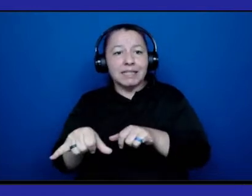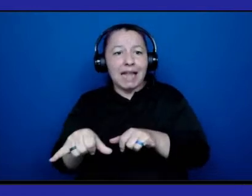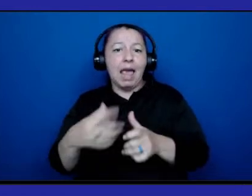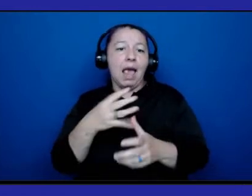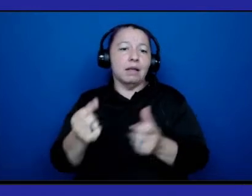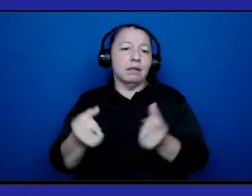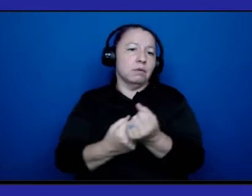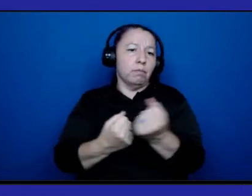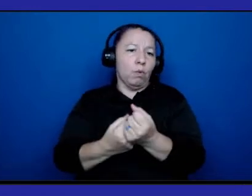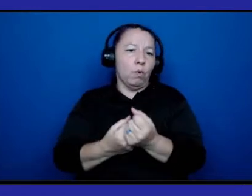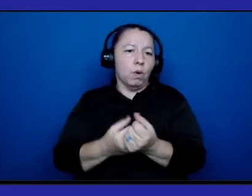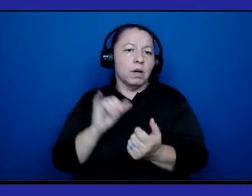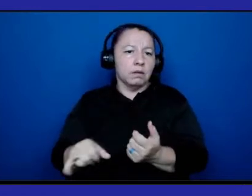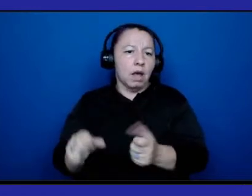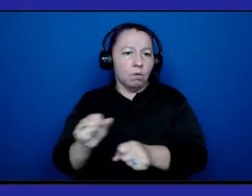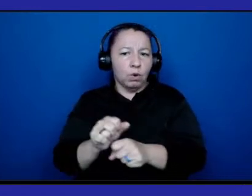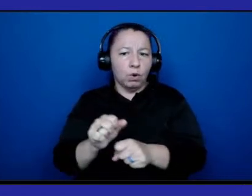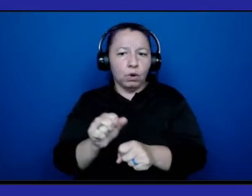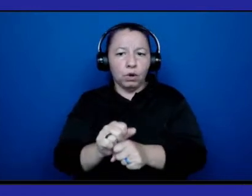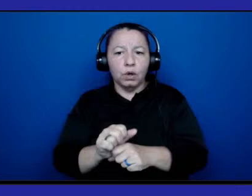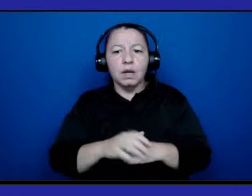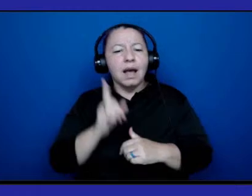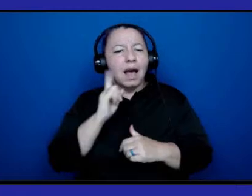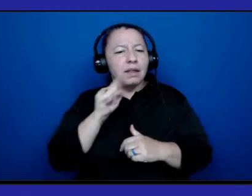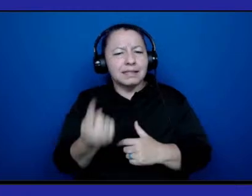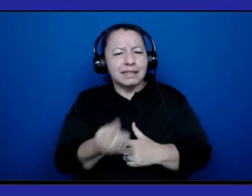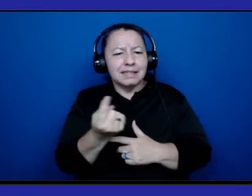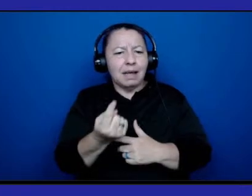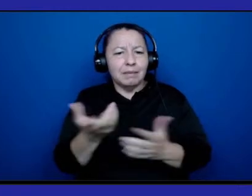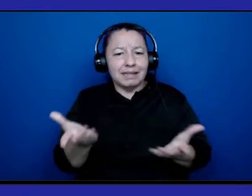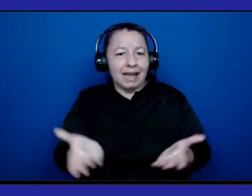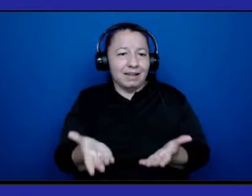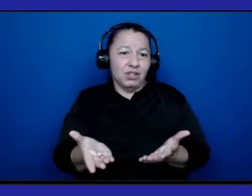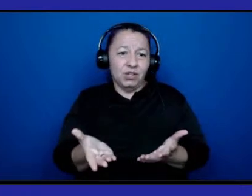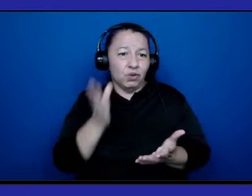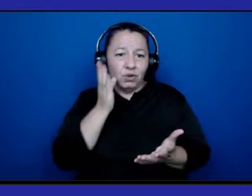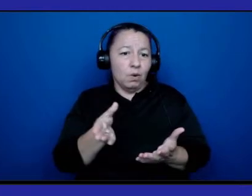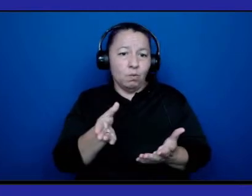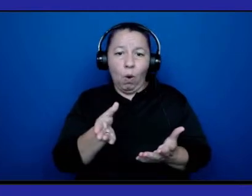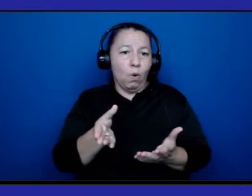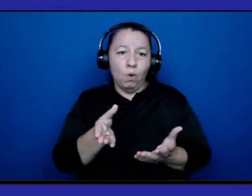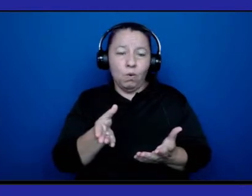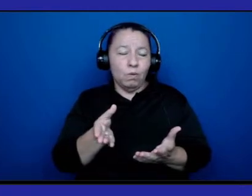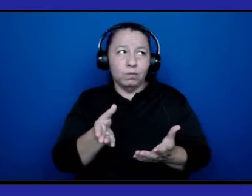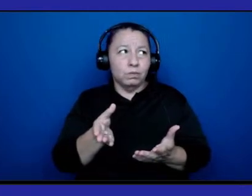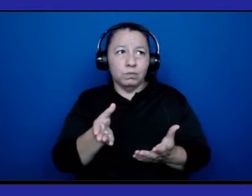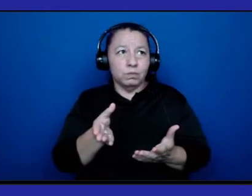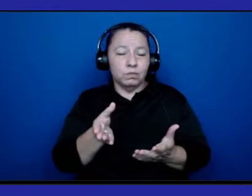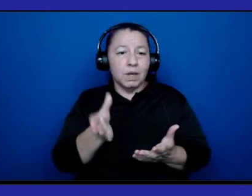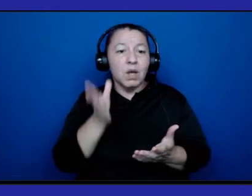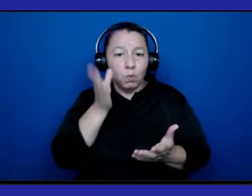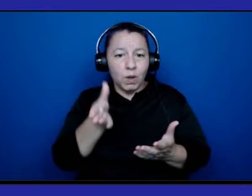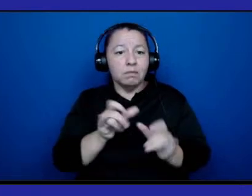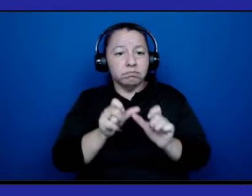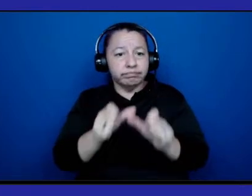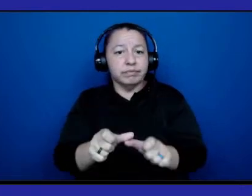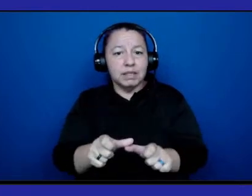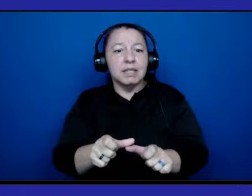that. But I think this is something that's here to stay, as well as the seasonality of flu season.